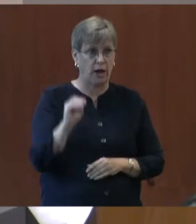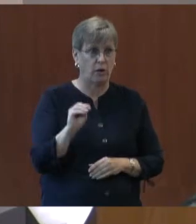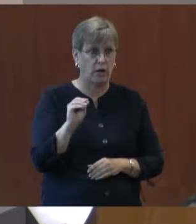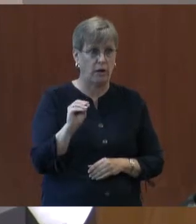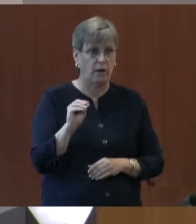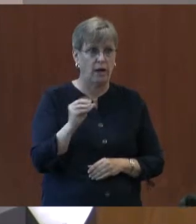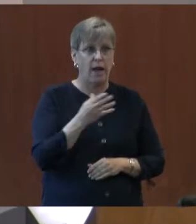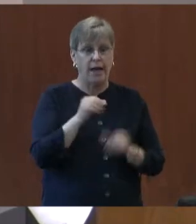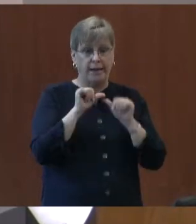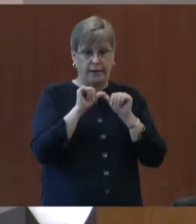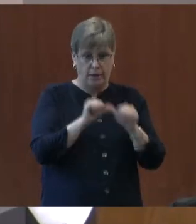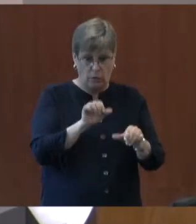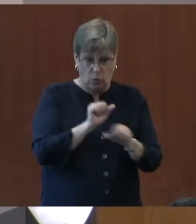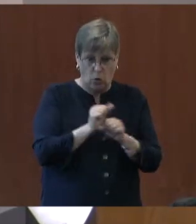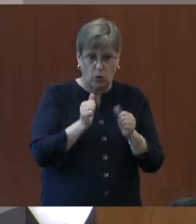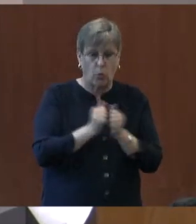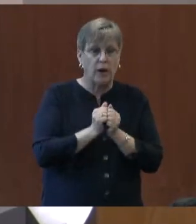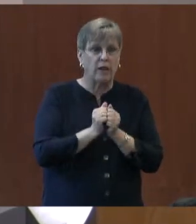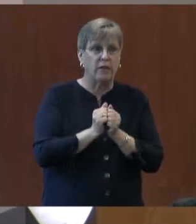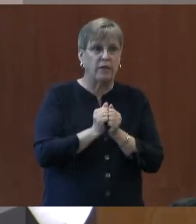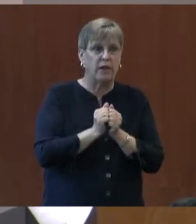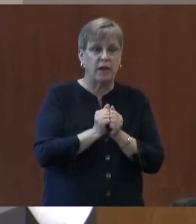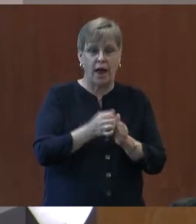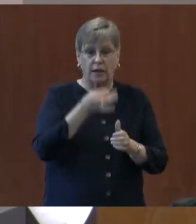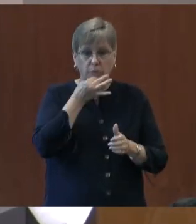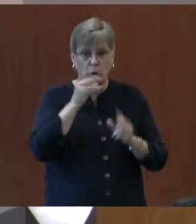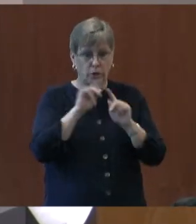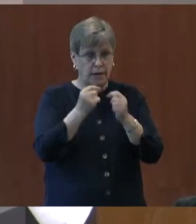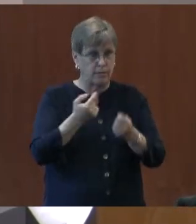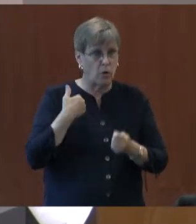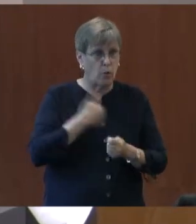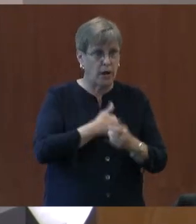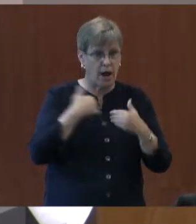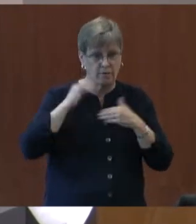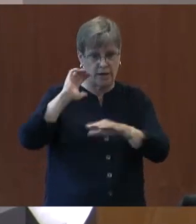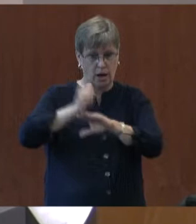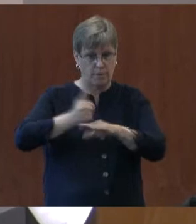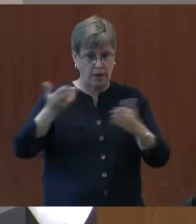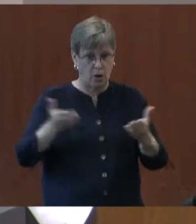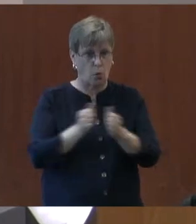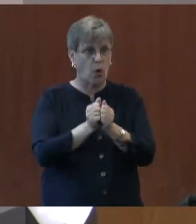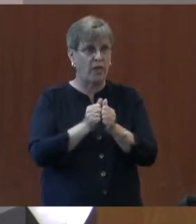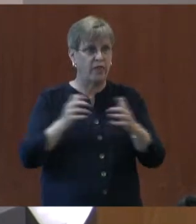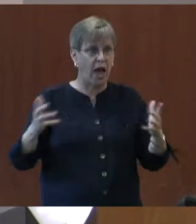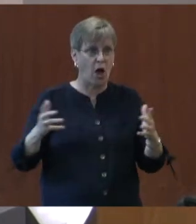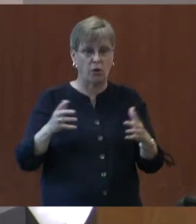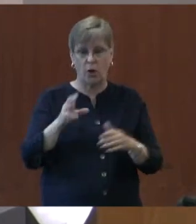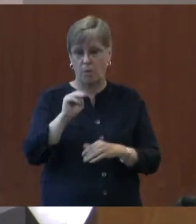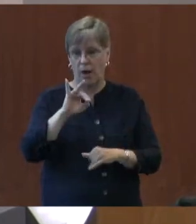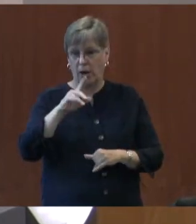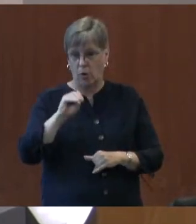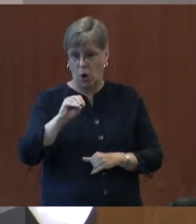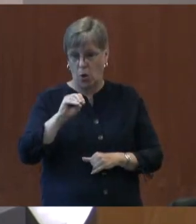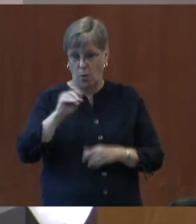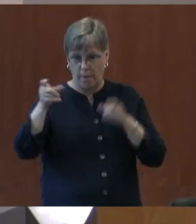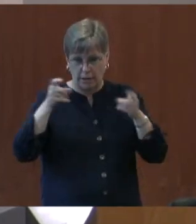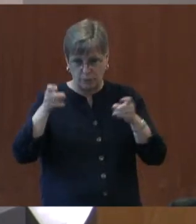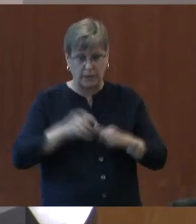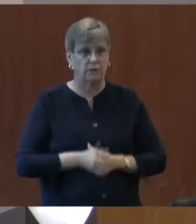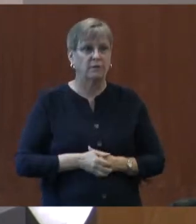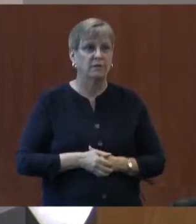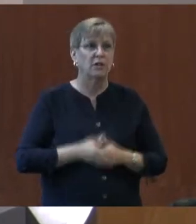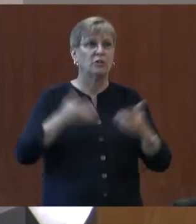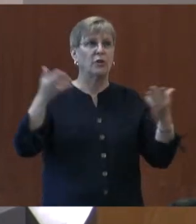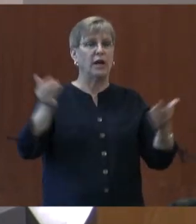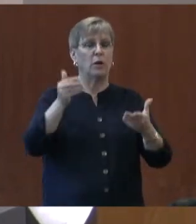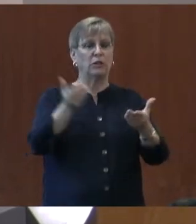and continuing to work with the expert team that we have in place without micromanaging. So here's